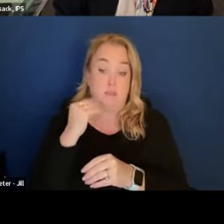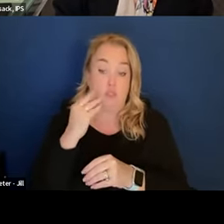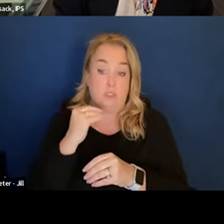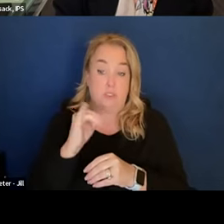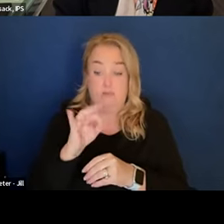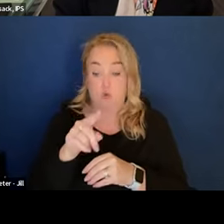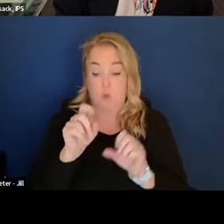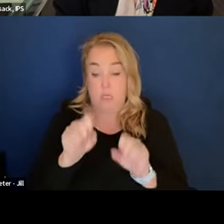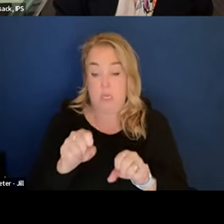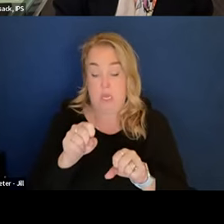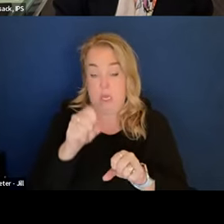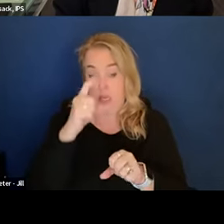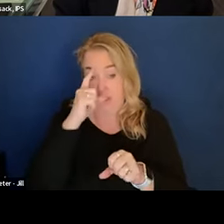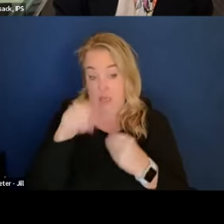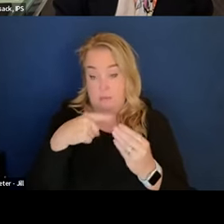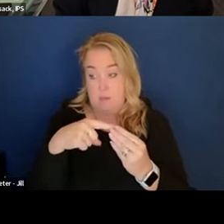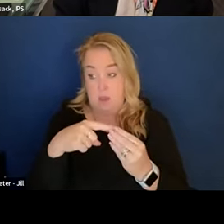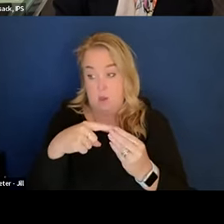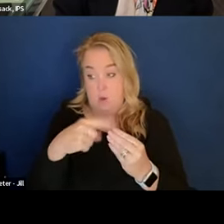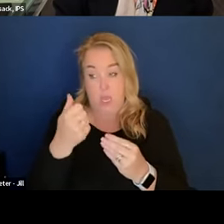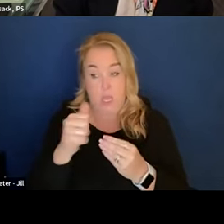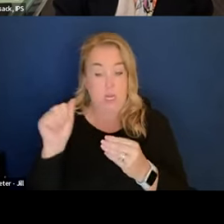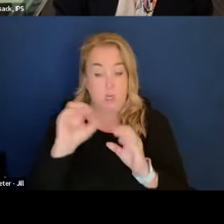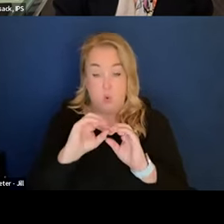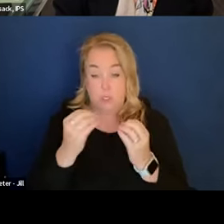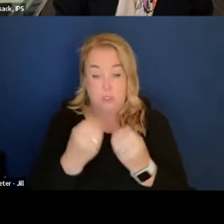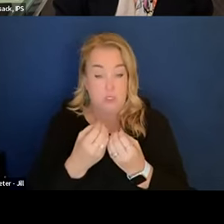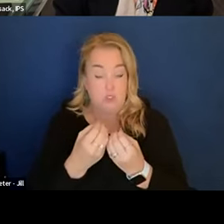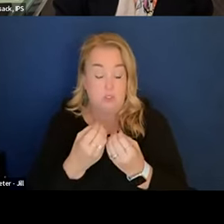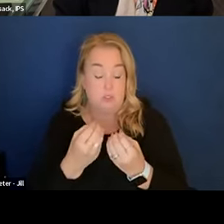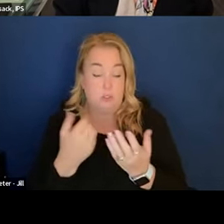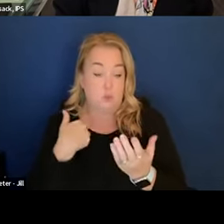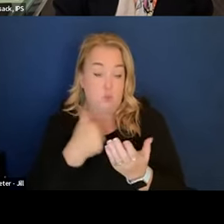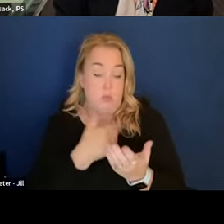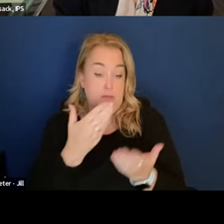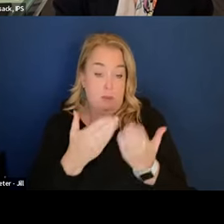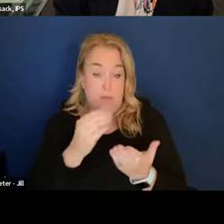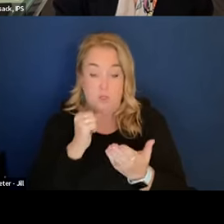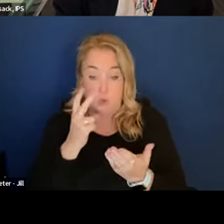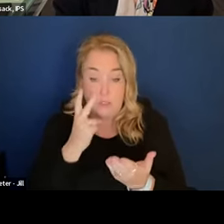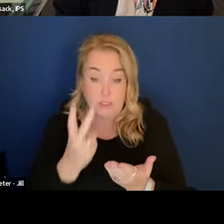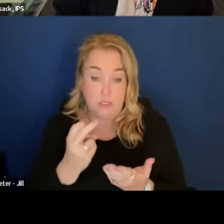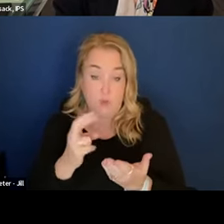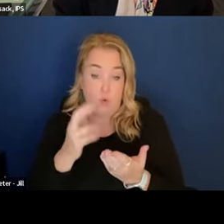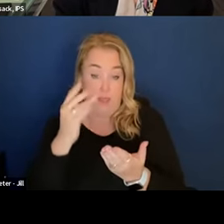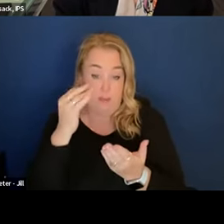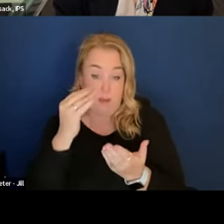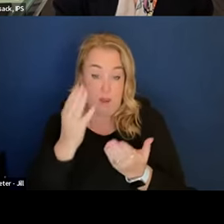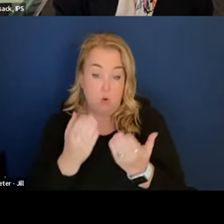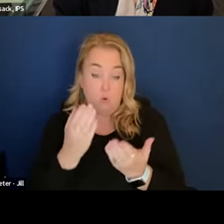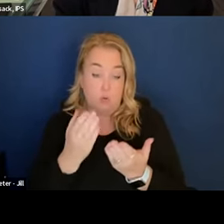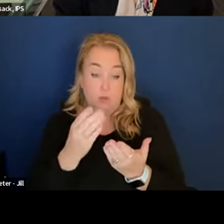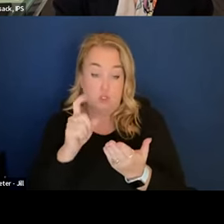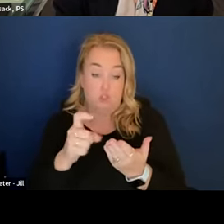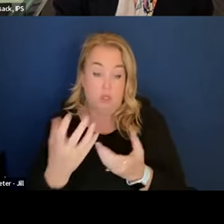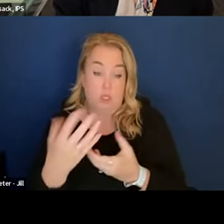can think about any other organizations that we might not be seeing or thinking about that should